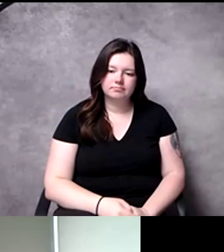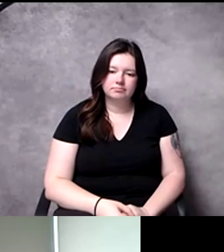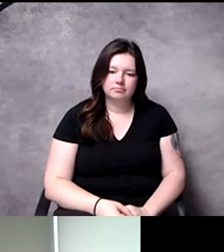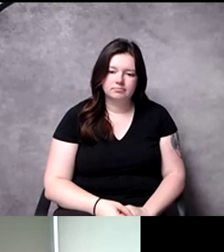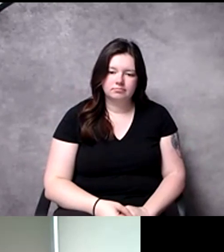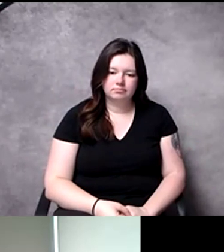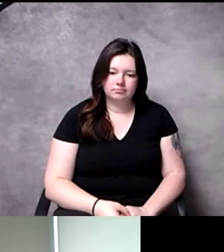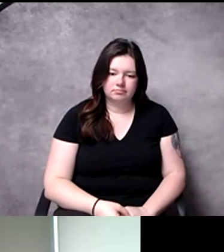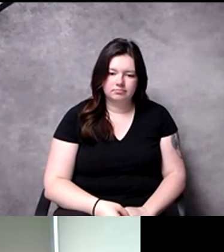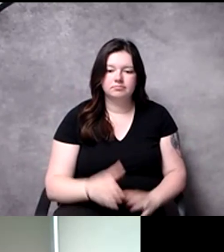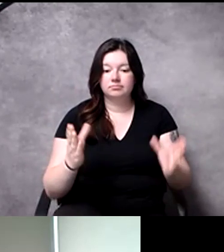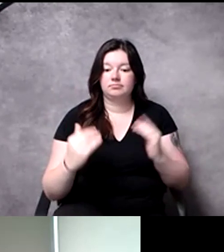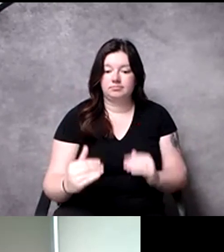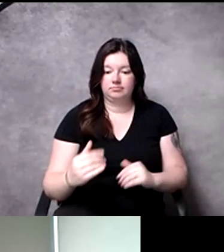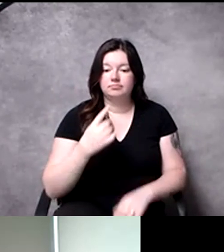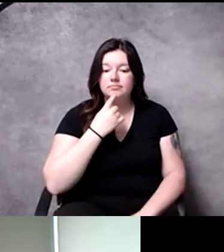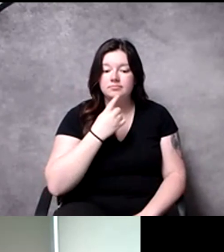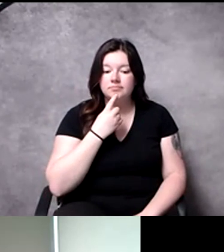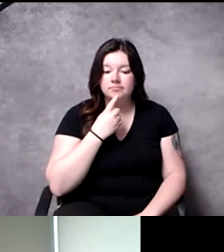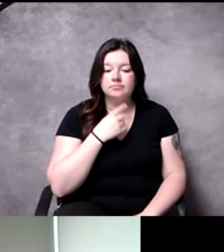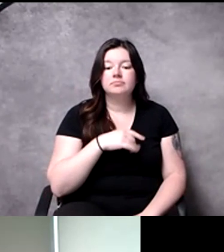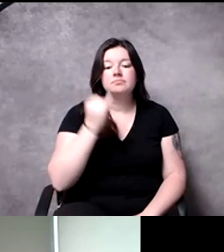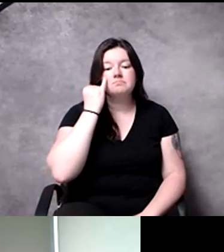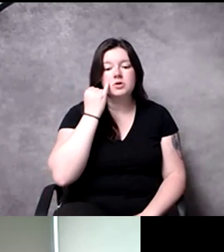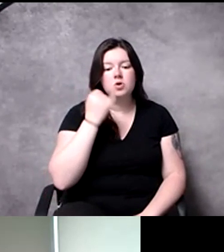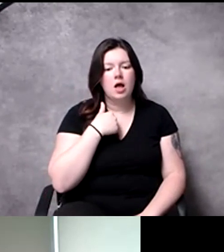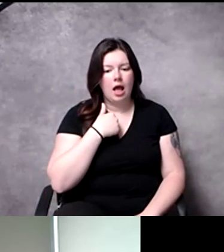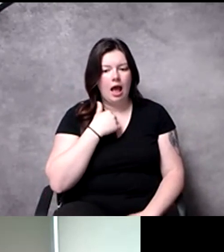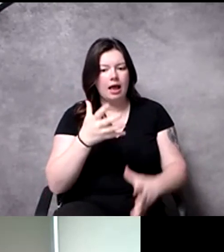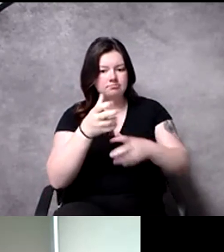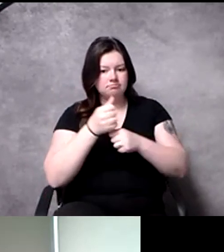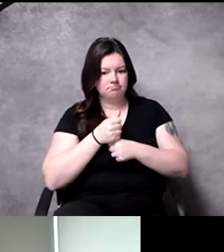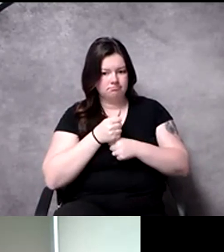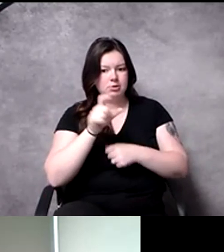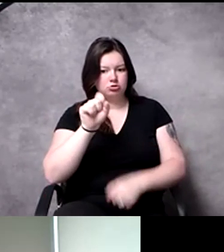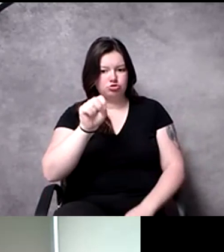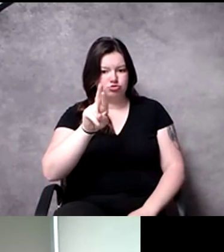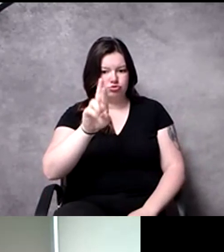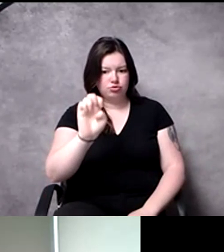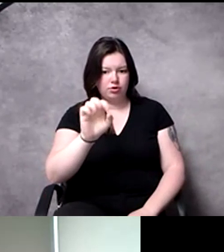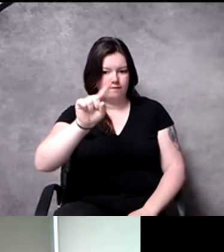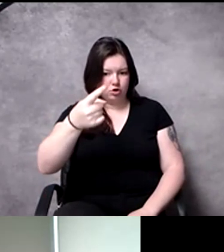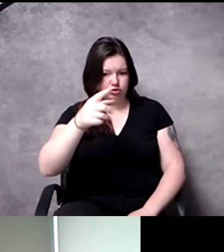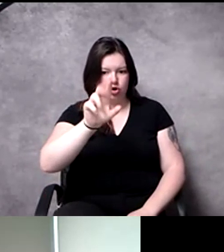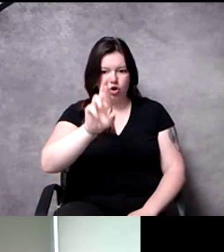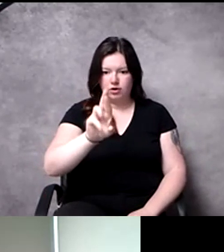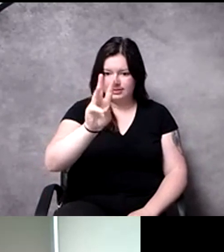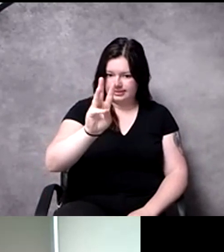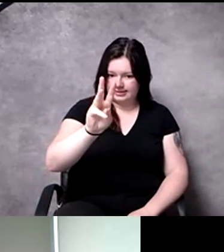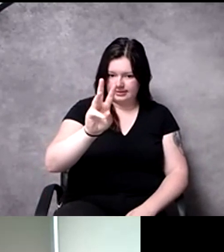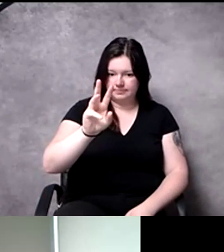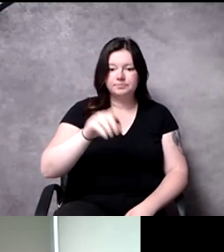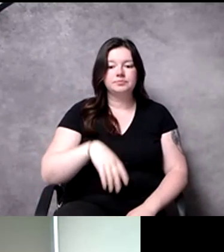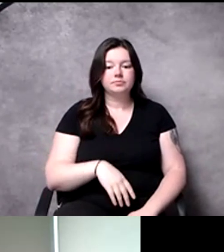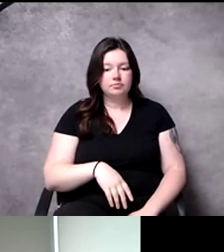Okay, next question says, if I get a SURE first R16, can I then submit an R01 during my first year of